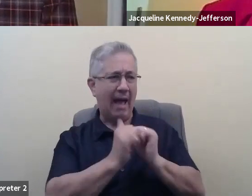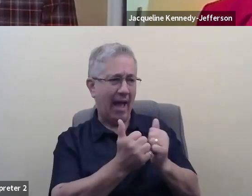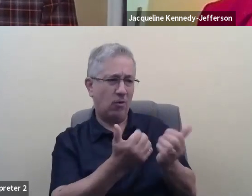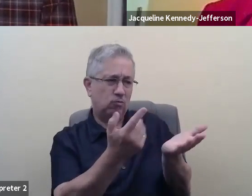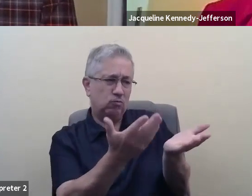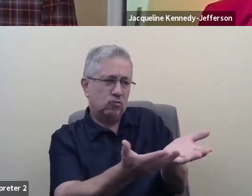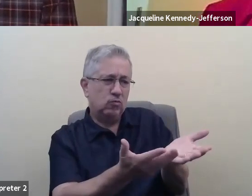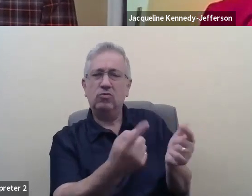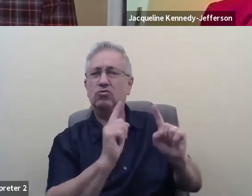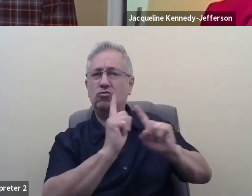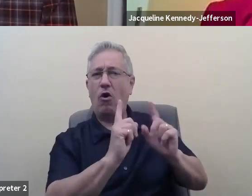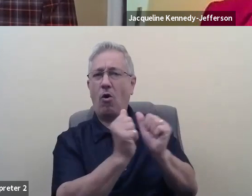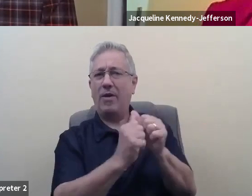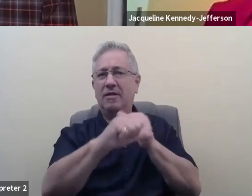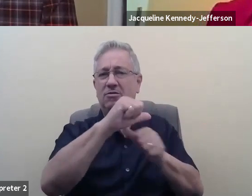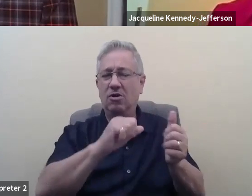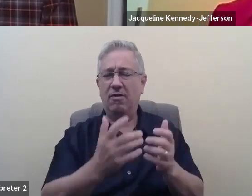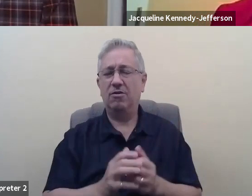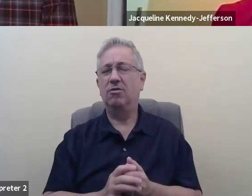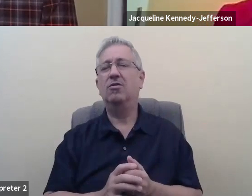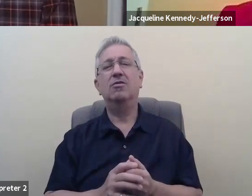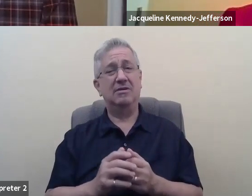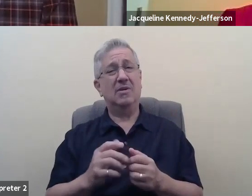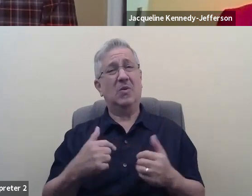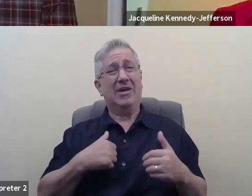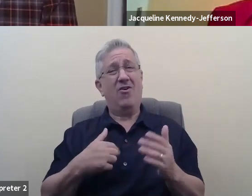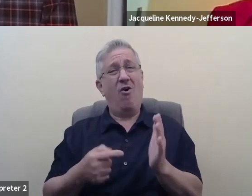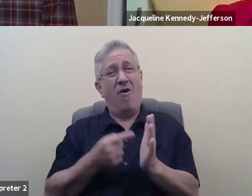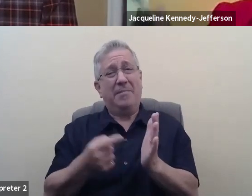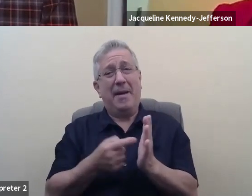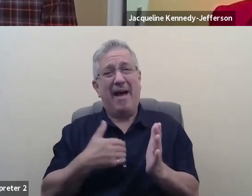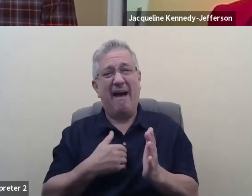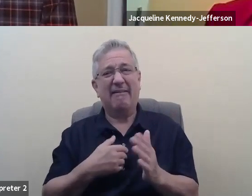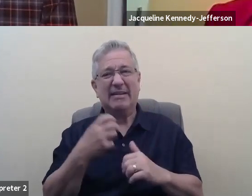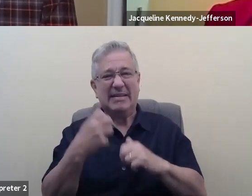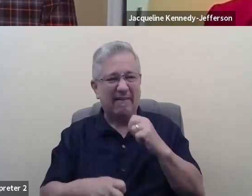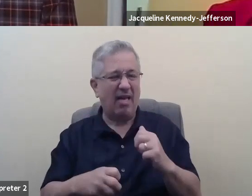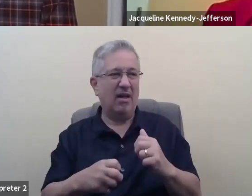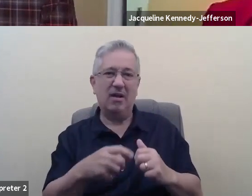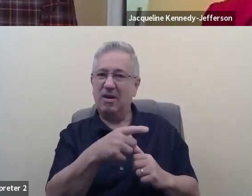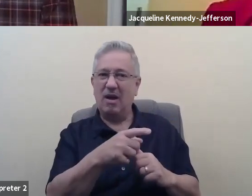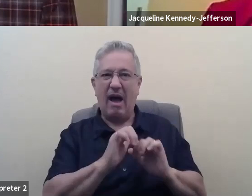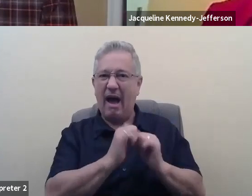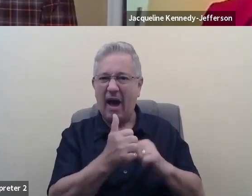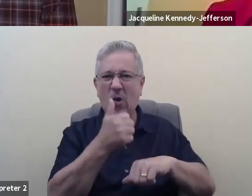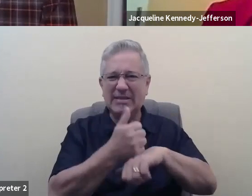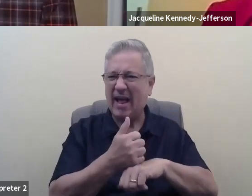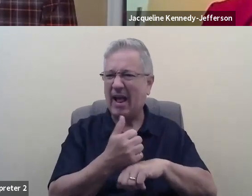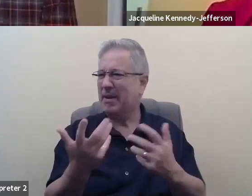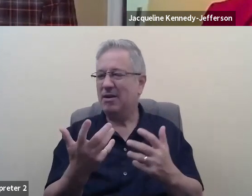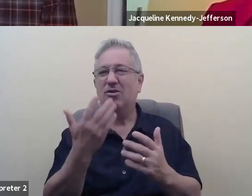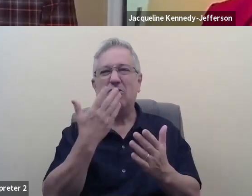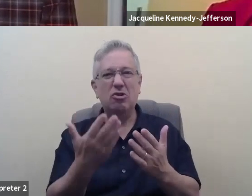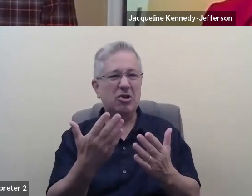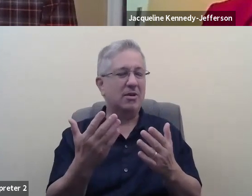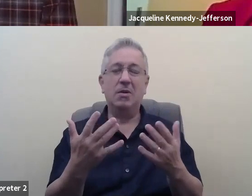where we had that difficult conversation. And what bore out of that was the fact that there were a number of leaders who really